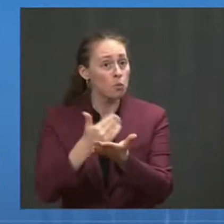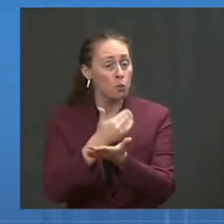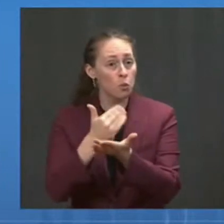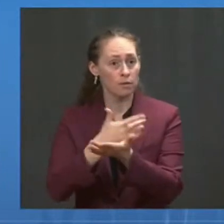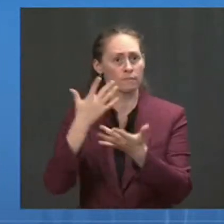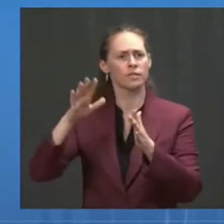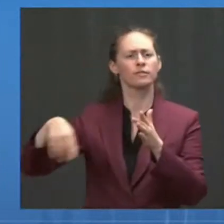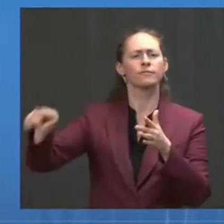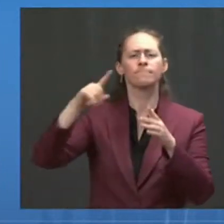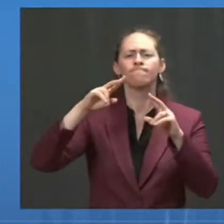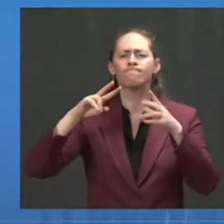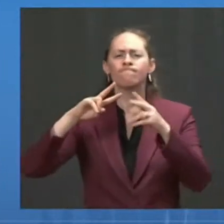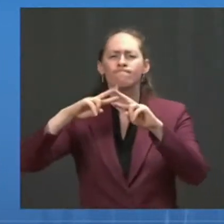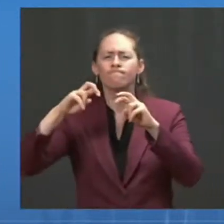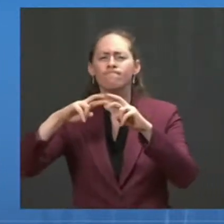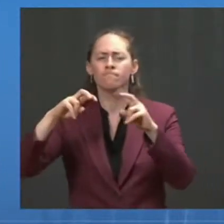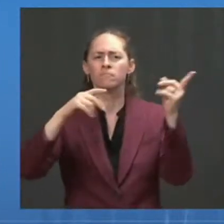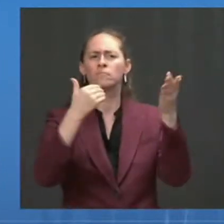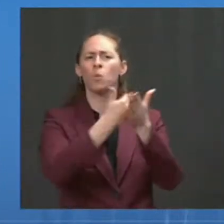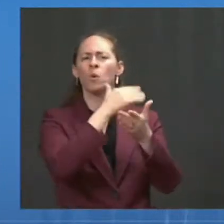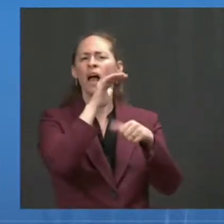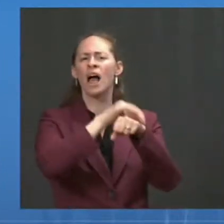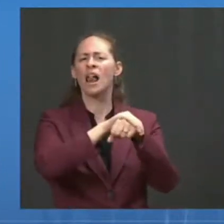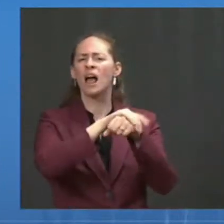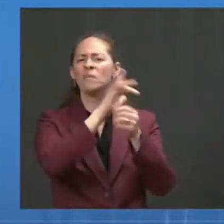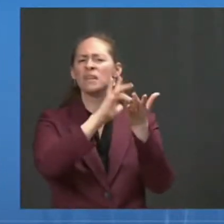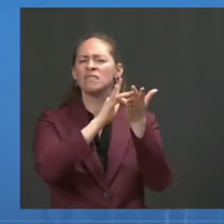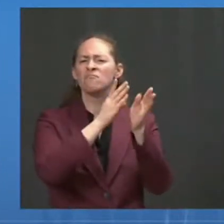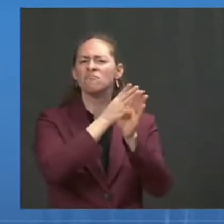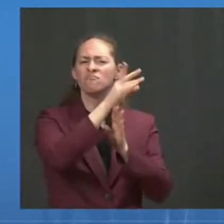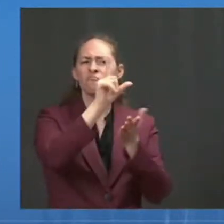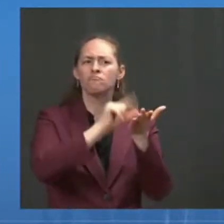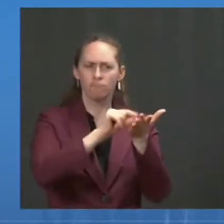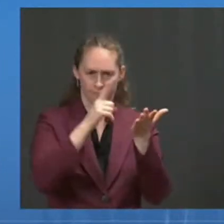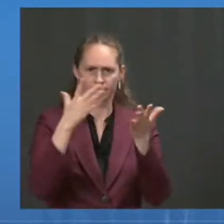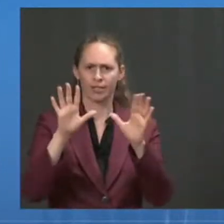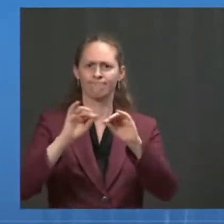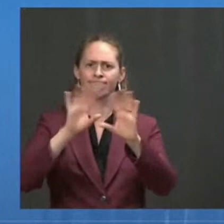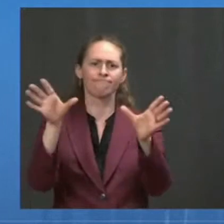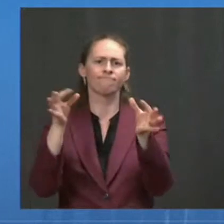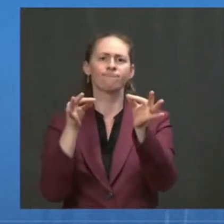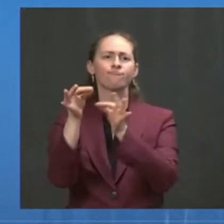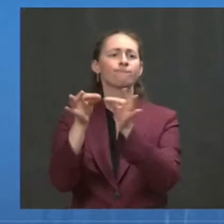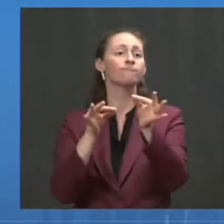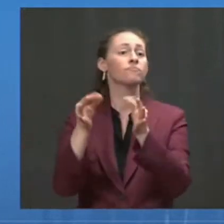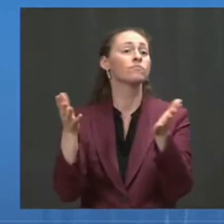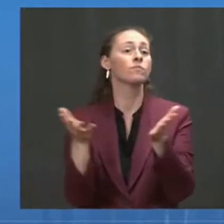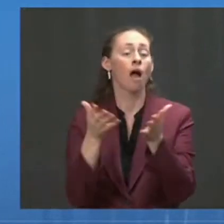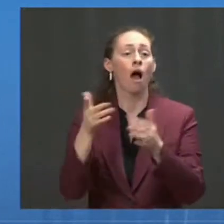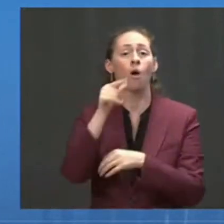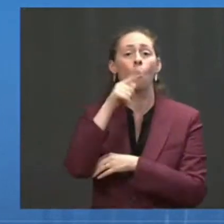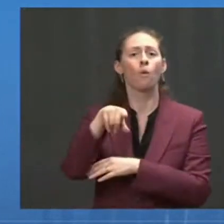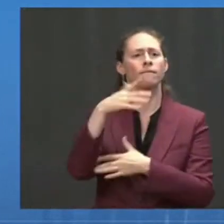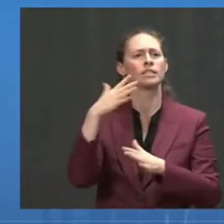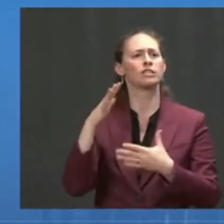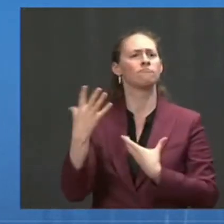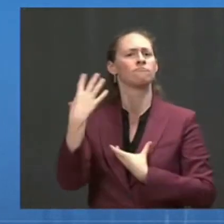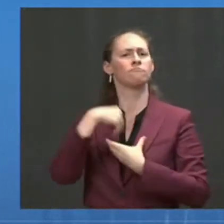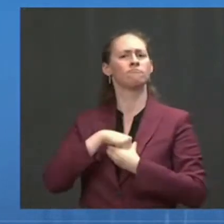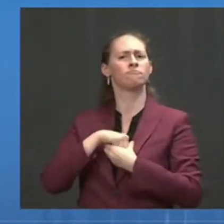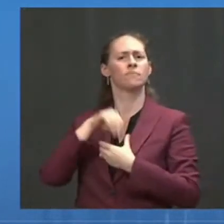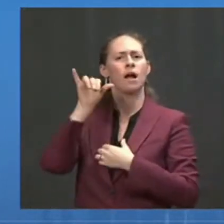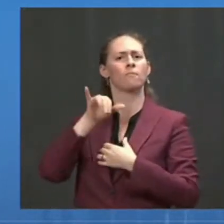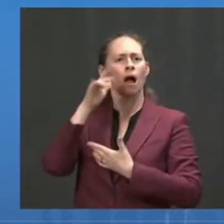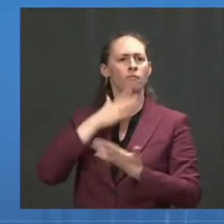Medicine yesterday, show that there's an enhanced antibody response after an additional dose of an mRNA COVID-19 vaccine